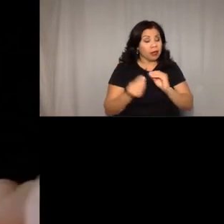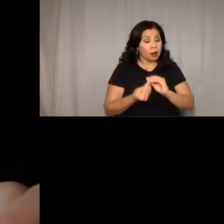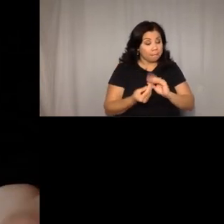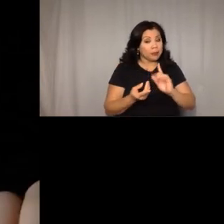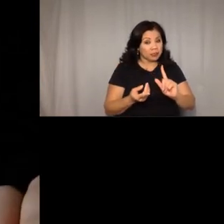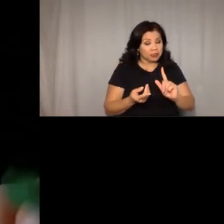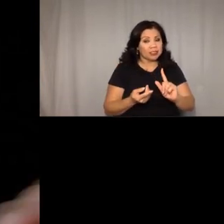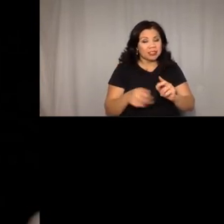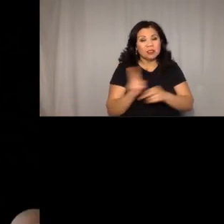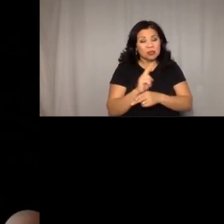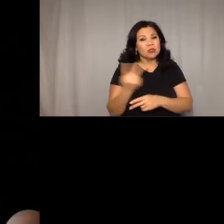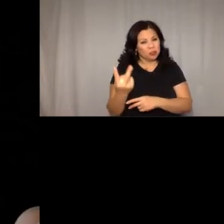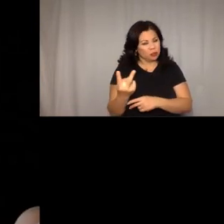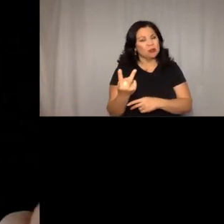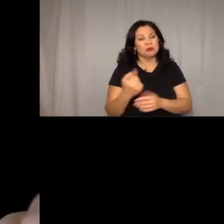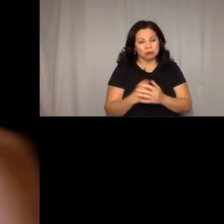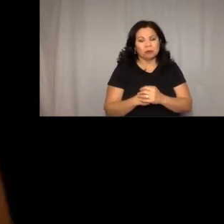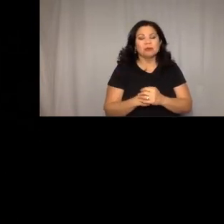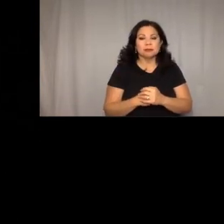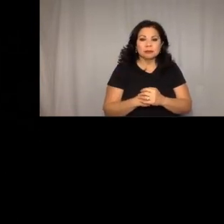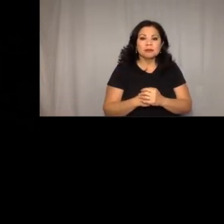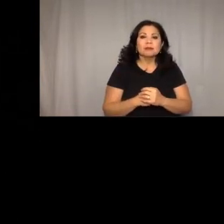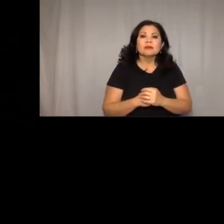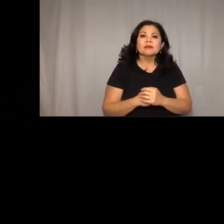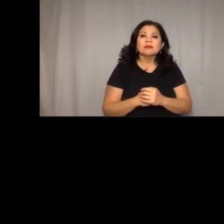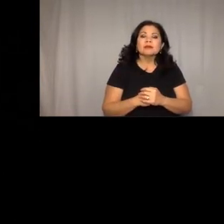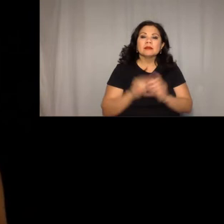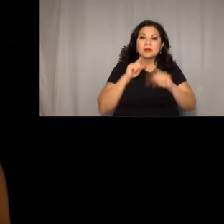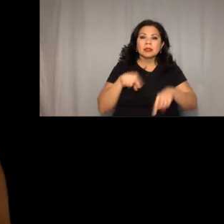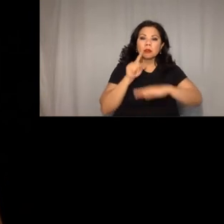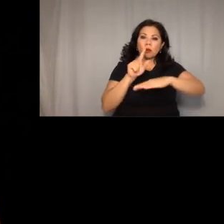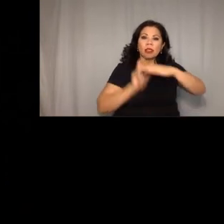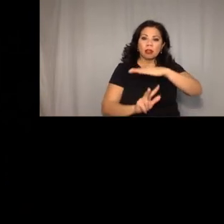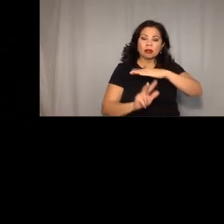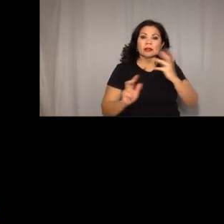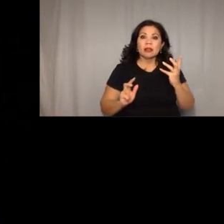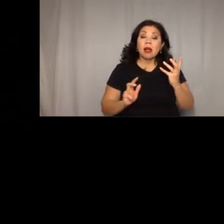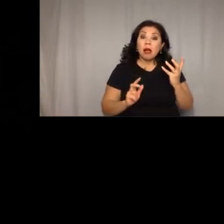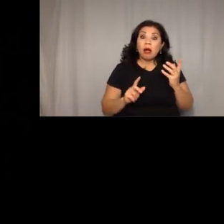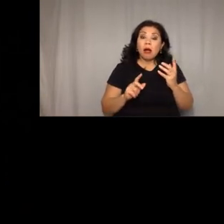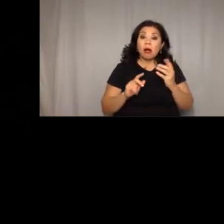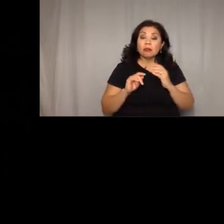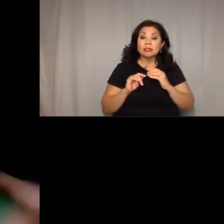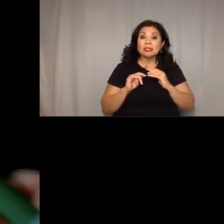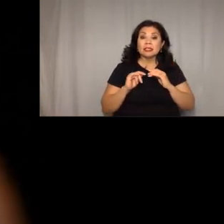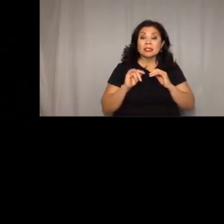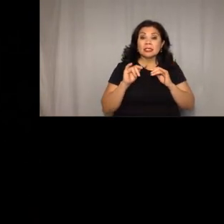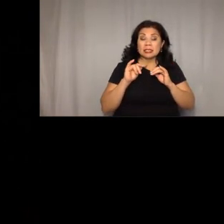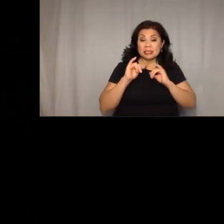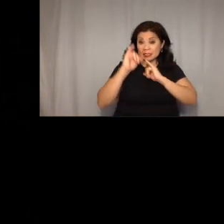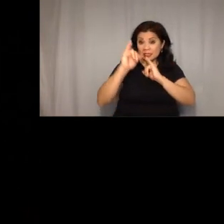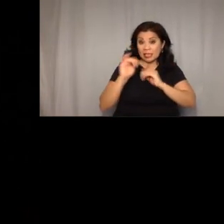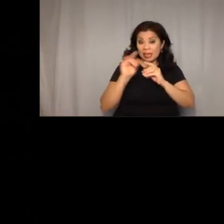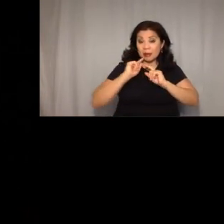numerator and denominator are both evens, you can always divide by 2. Then I get 1/3. Oh, look, it's the same answer as up here. And